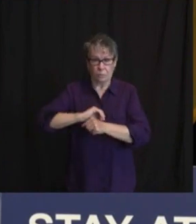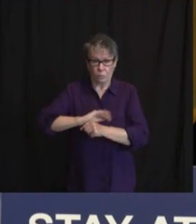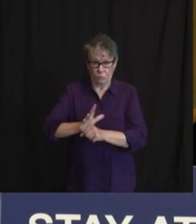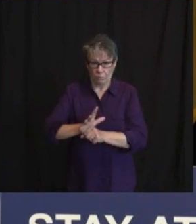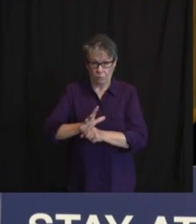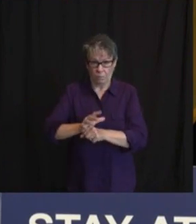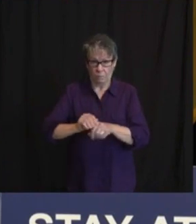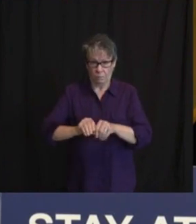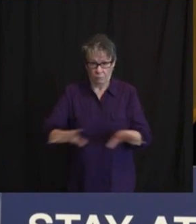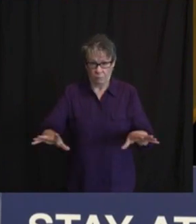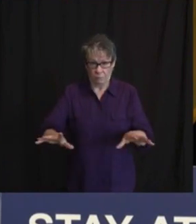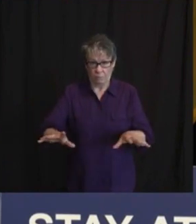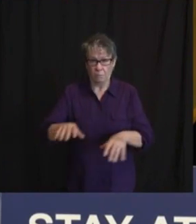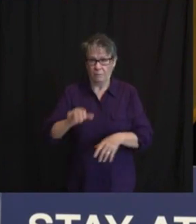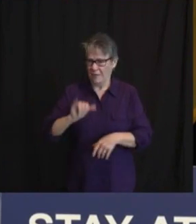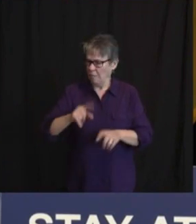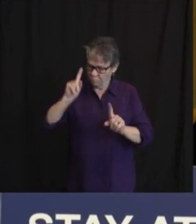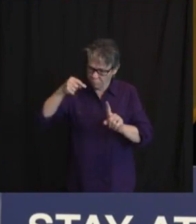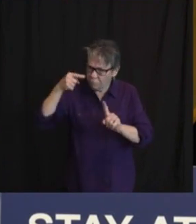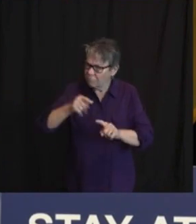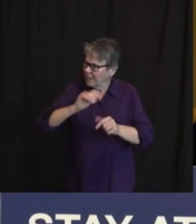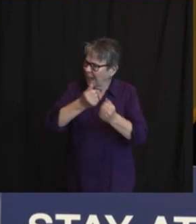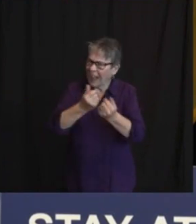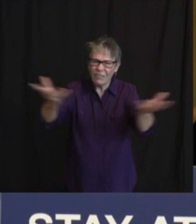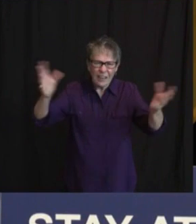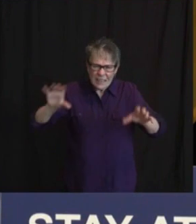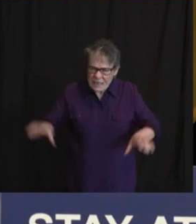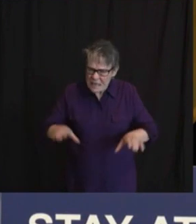convened, and the work has